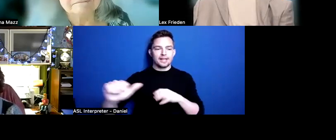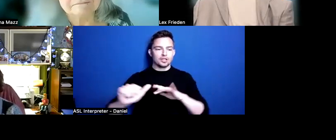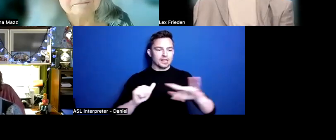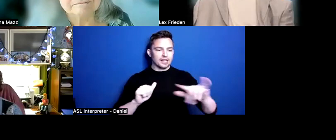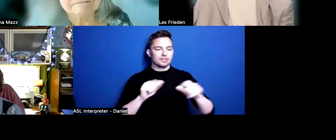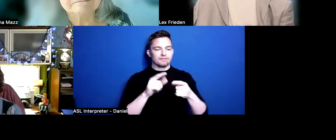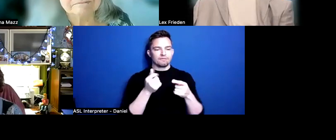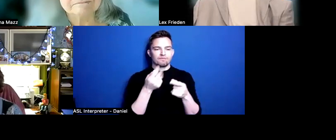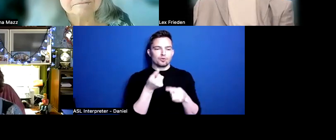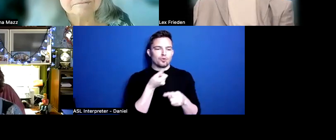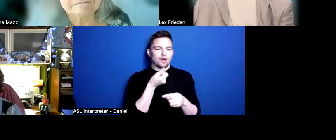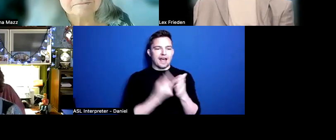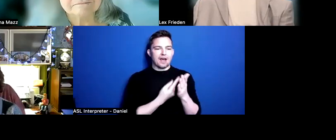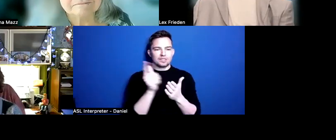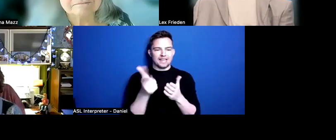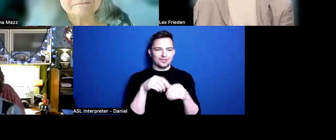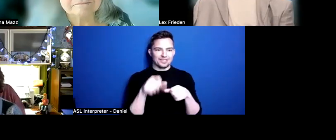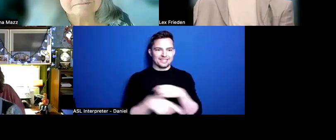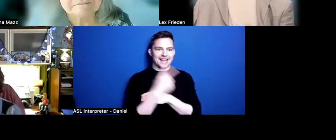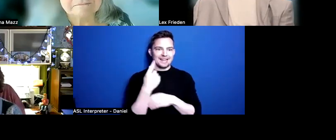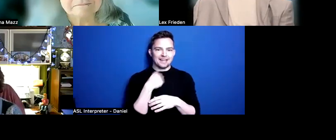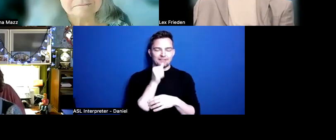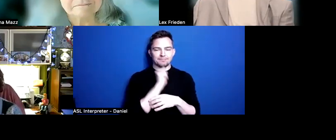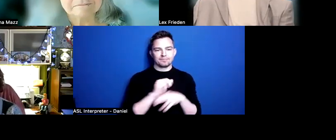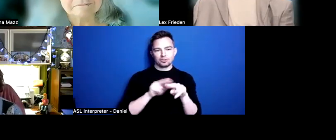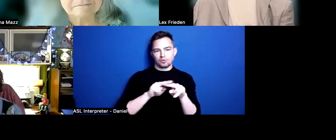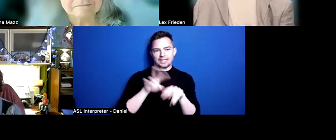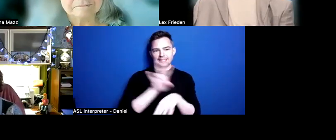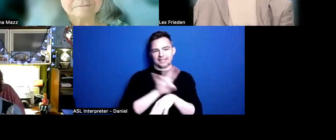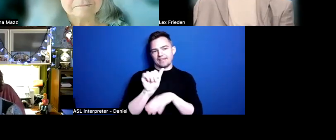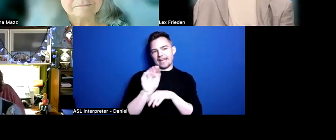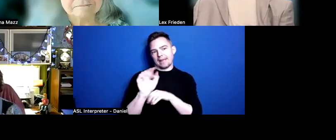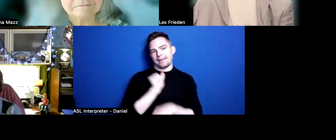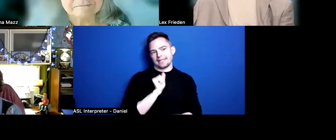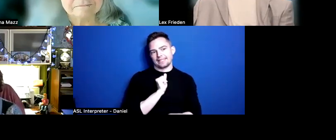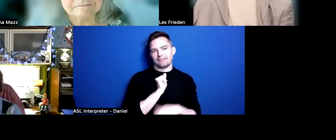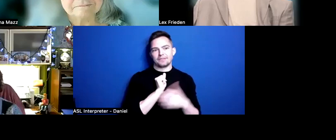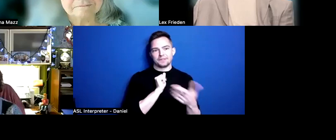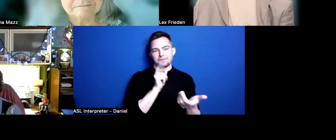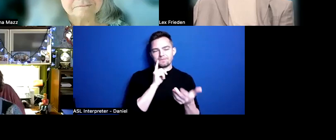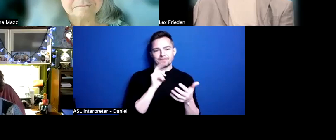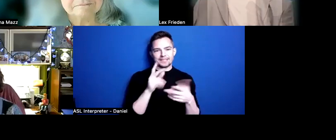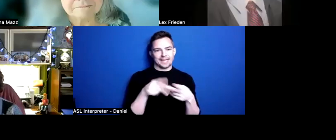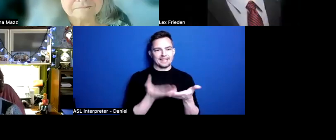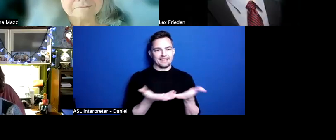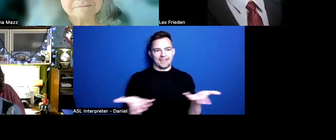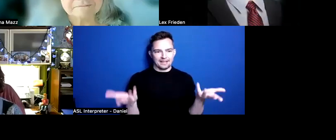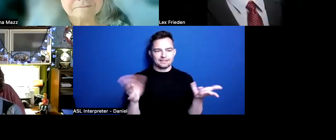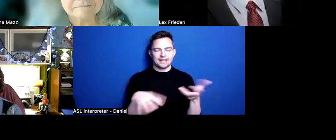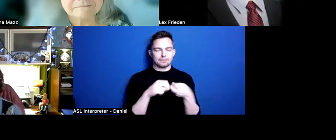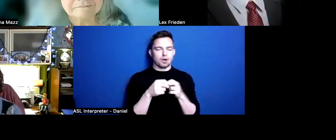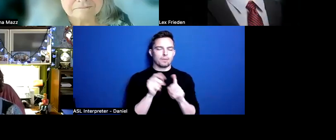into the day, you know, and I have to take the train at 7 in the morning, you know, kind of a thing, you know, that is a